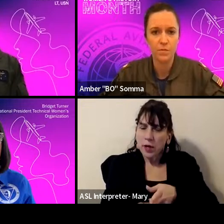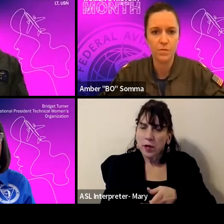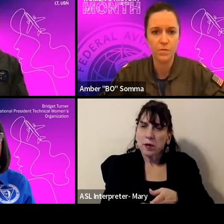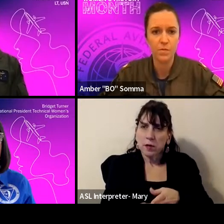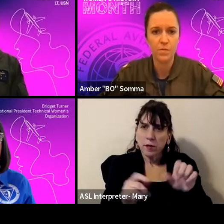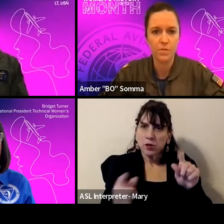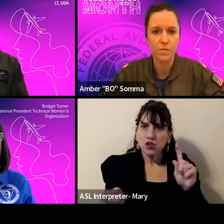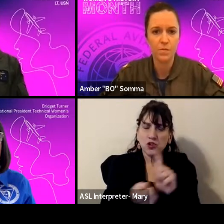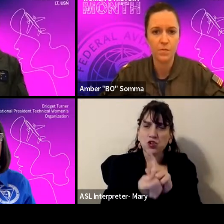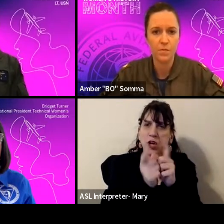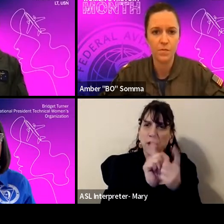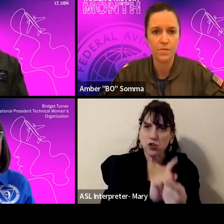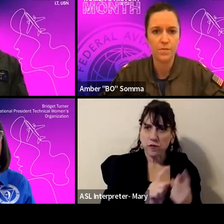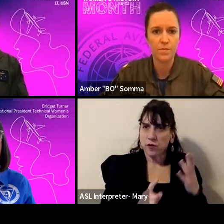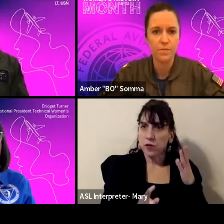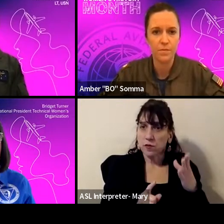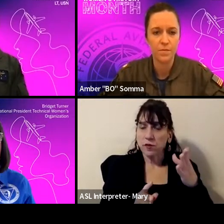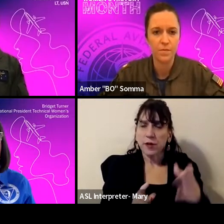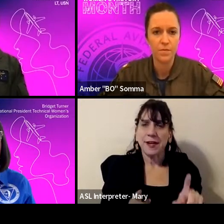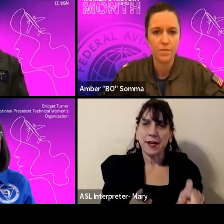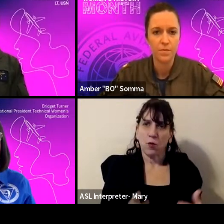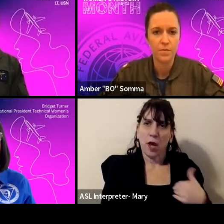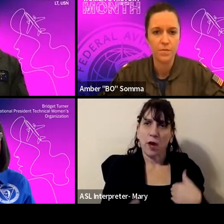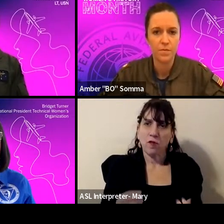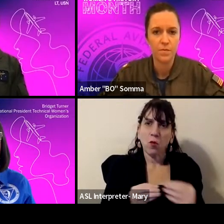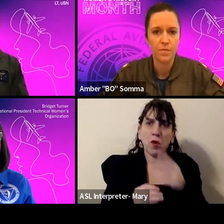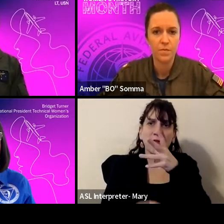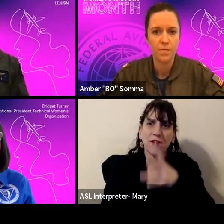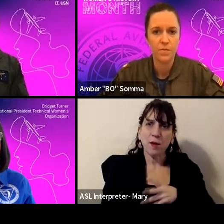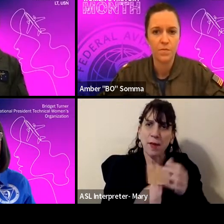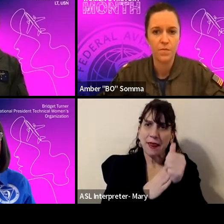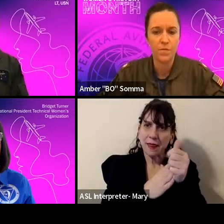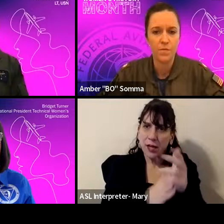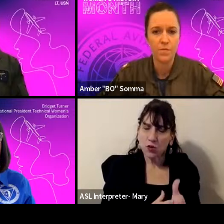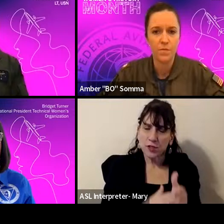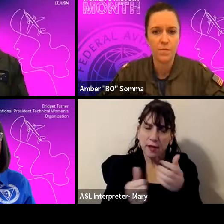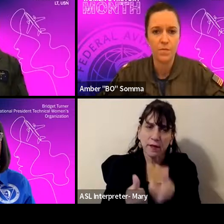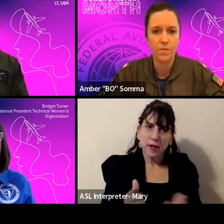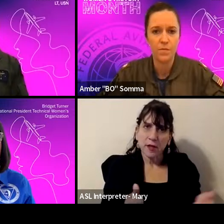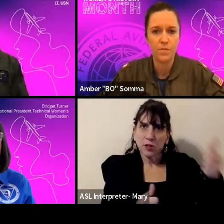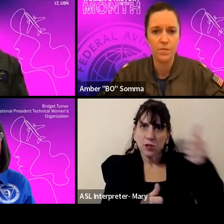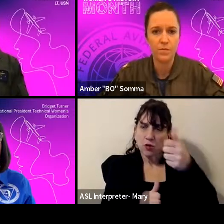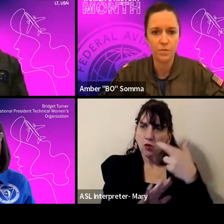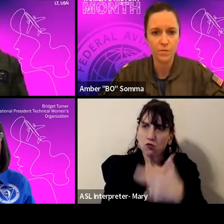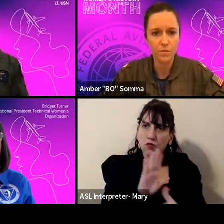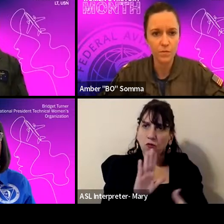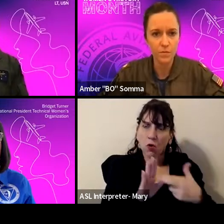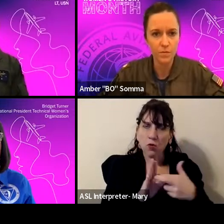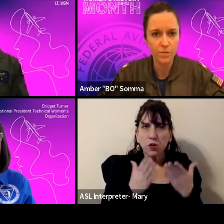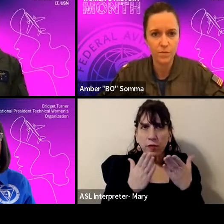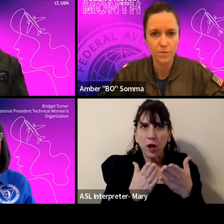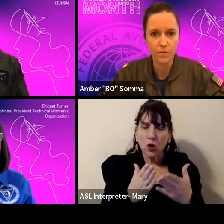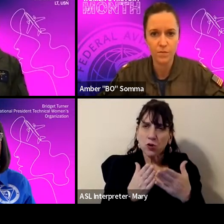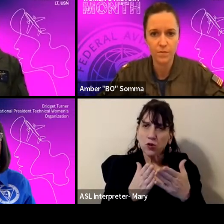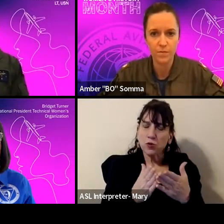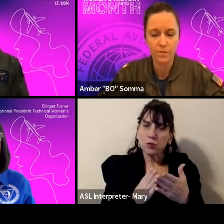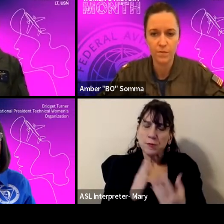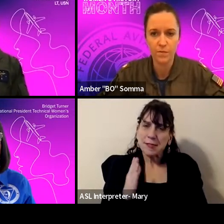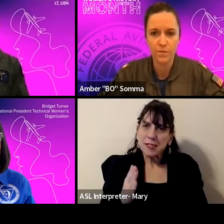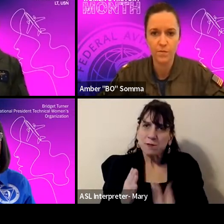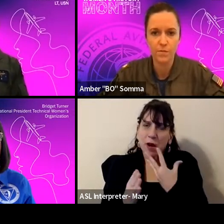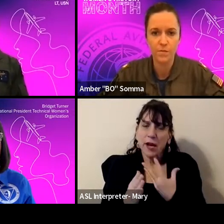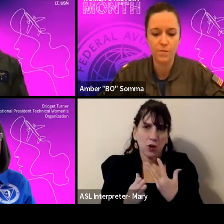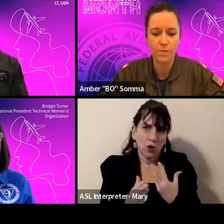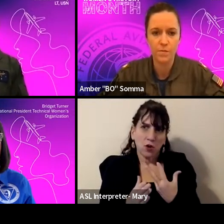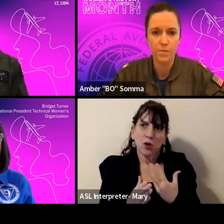for the future. We need to have more female leaders in these senior leadership roles that are there to inspire the future